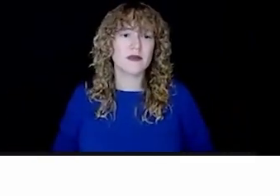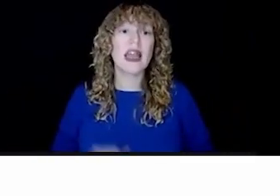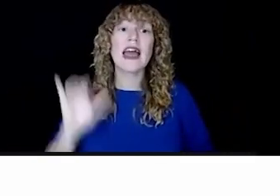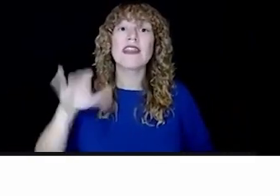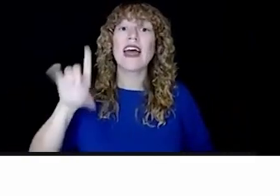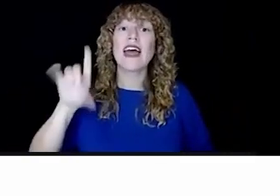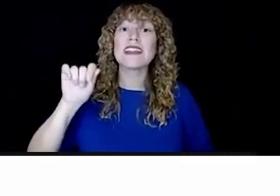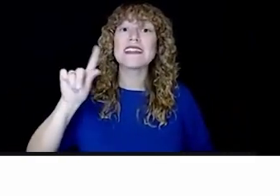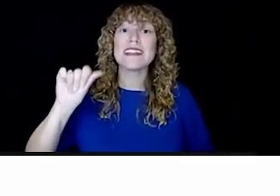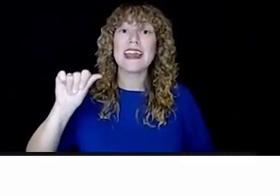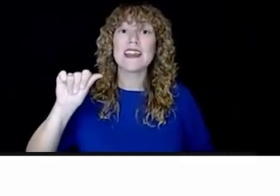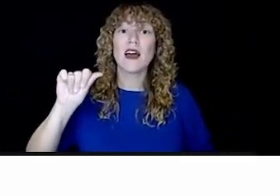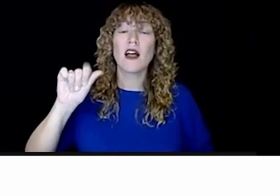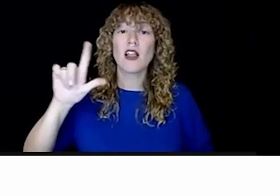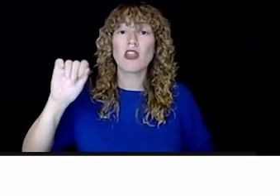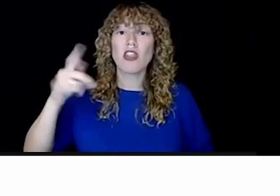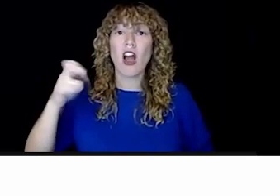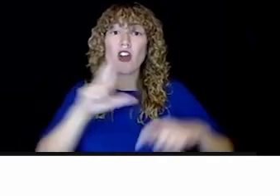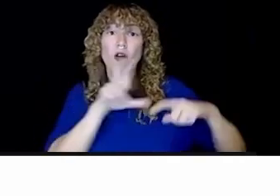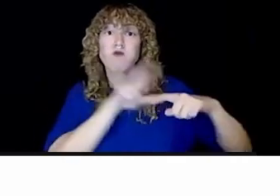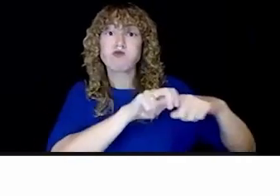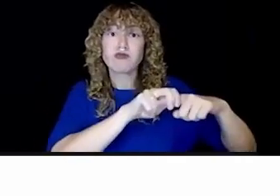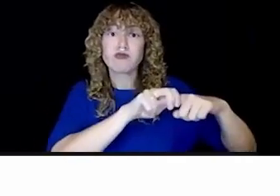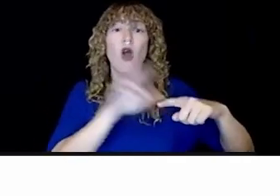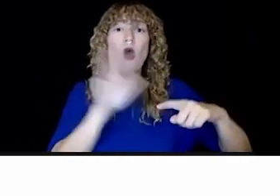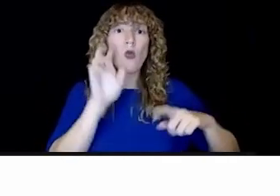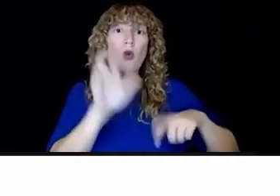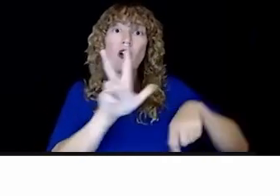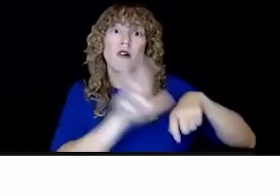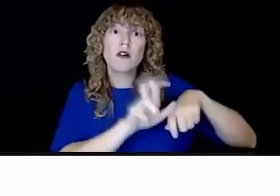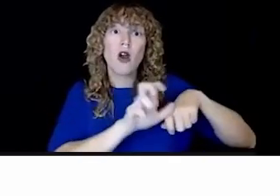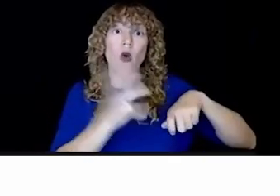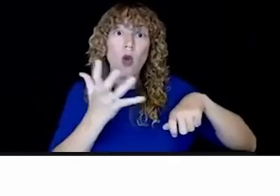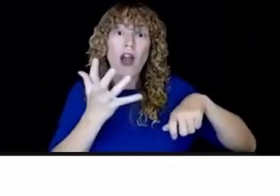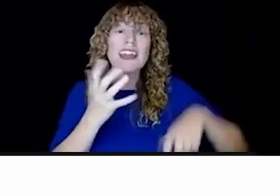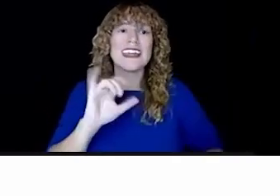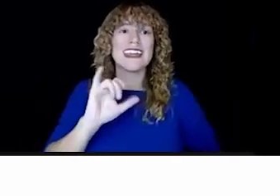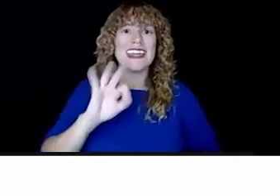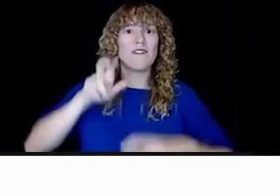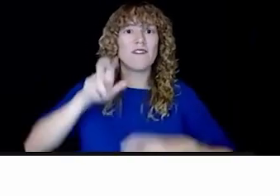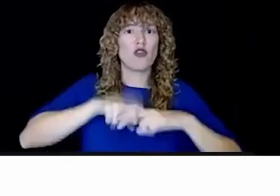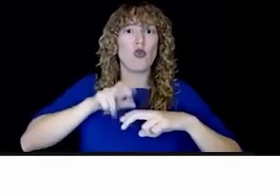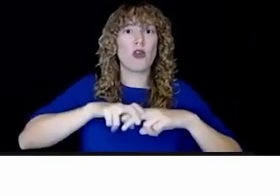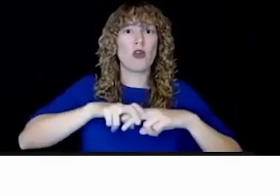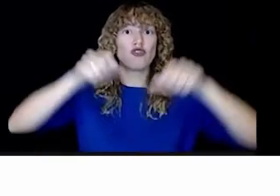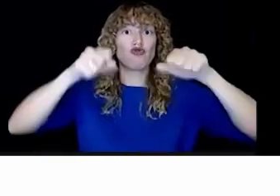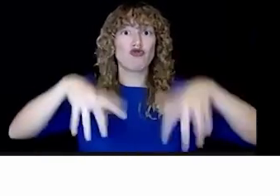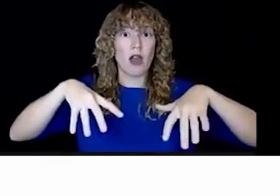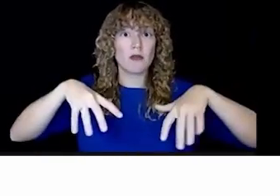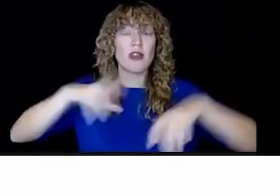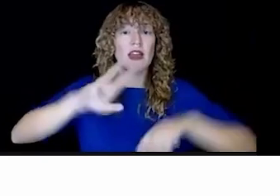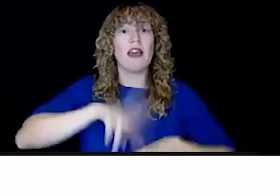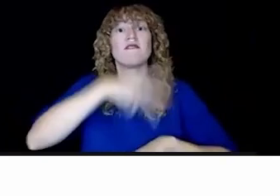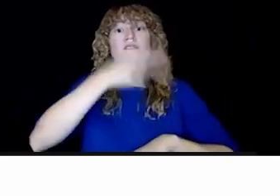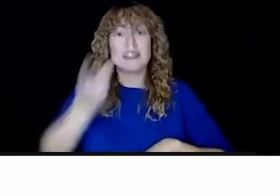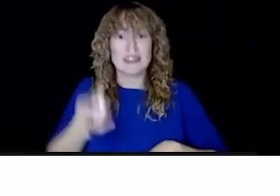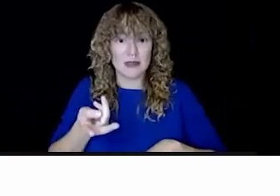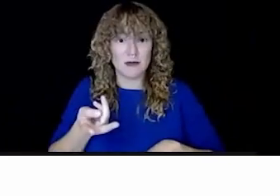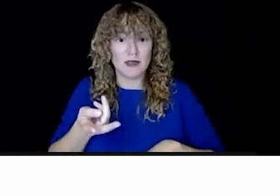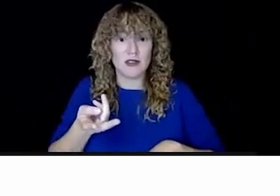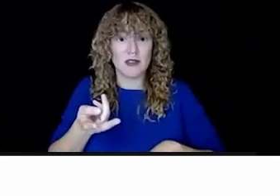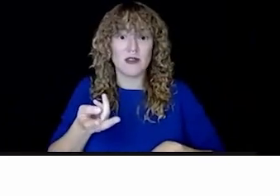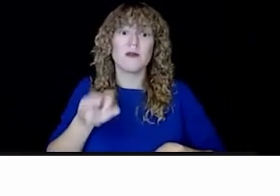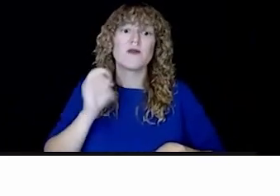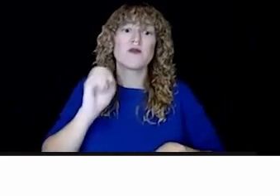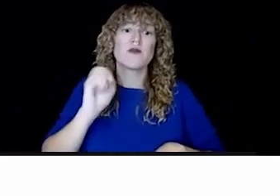as if the device is dropped, flipped on its side, or back during loading or unloading, how much the